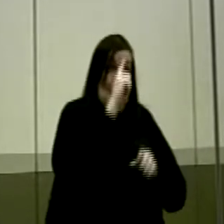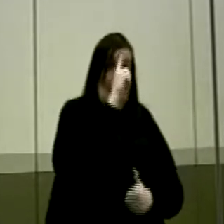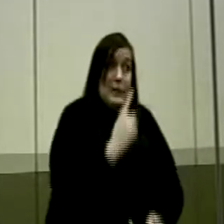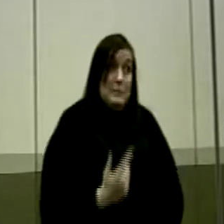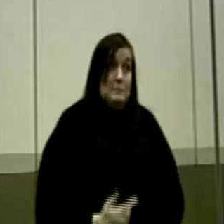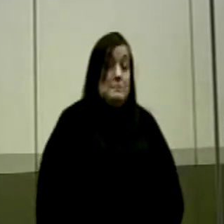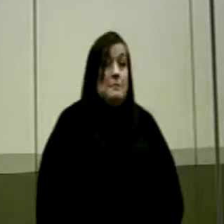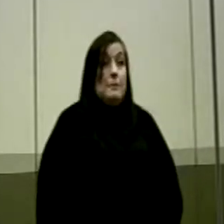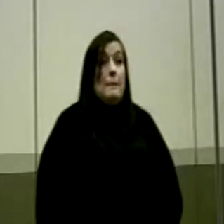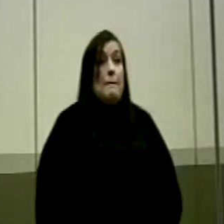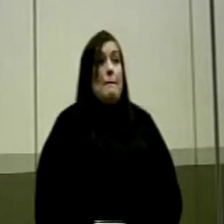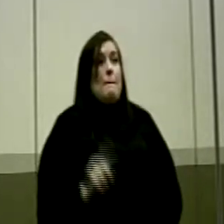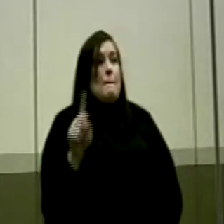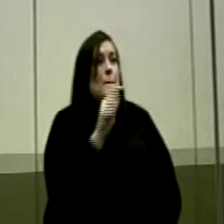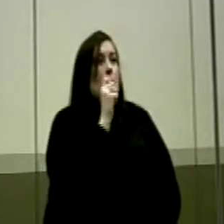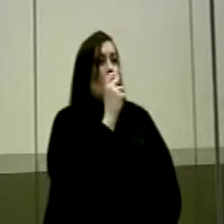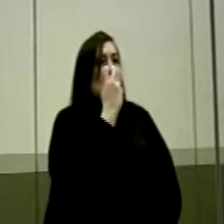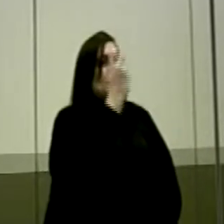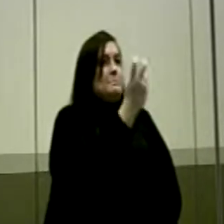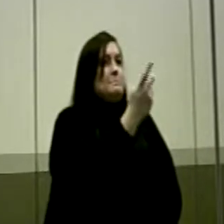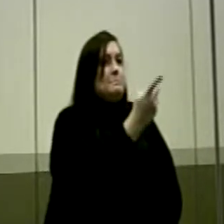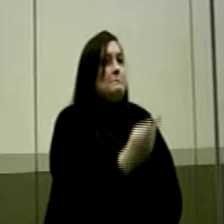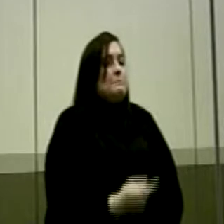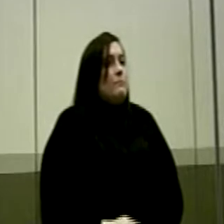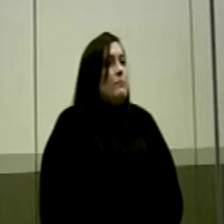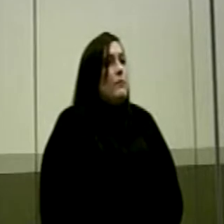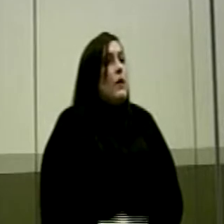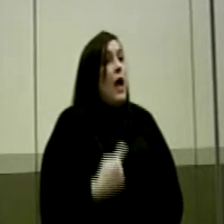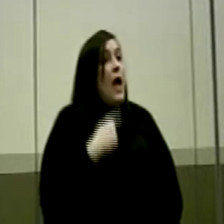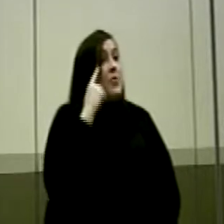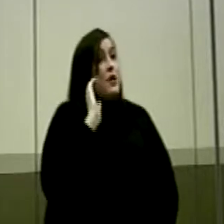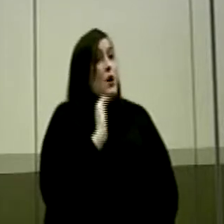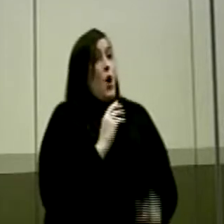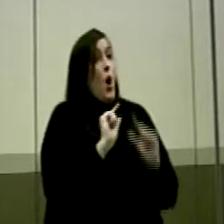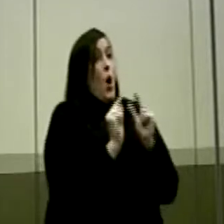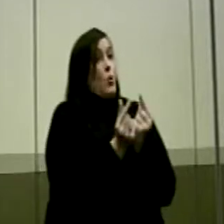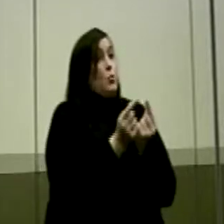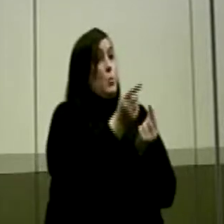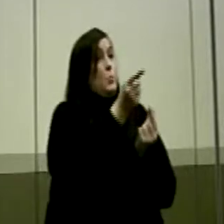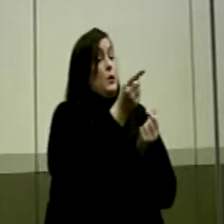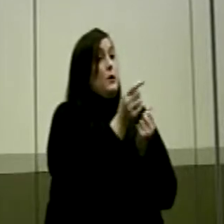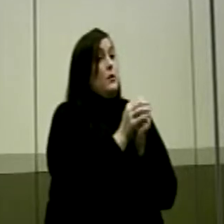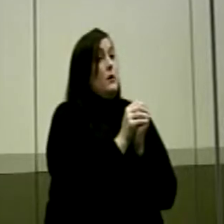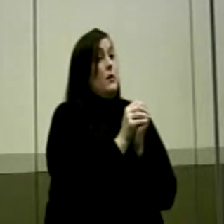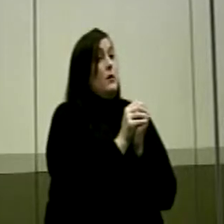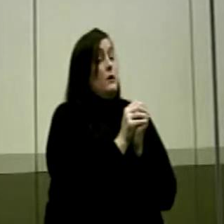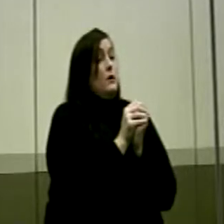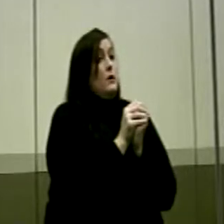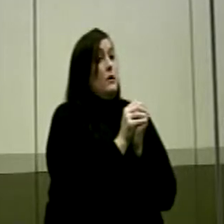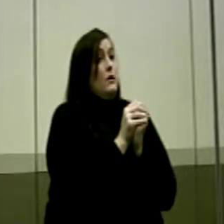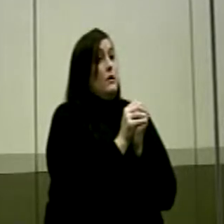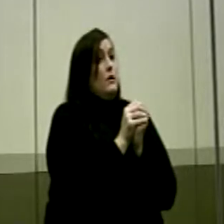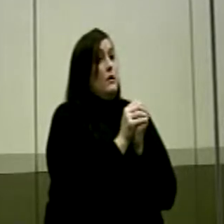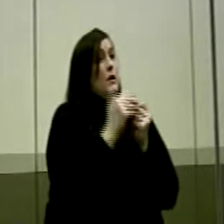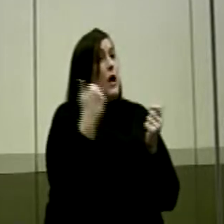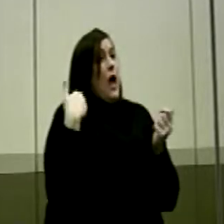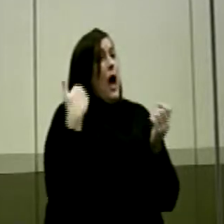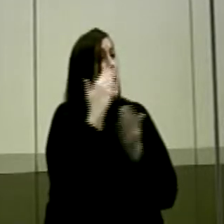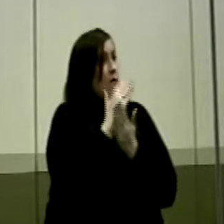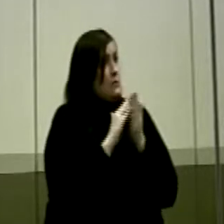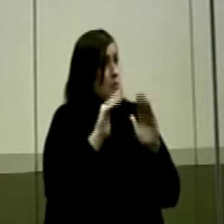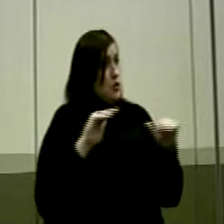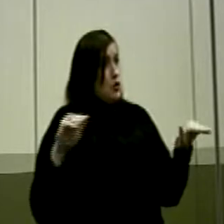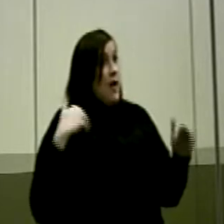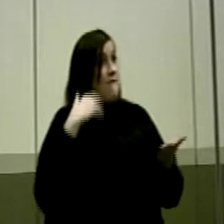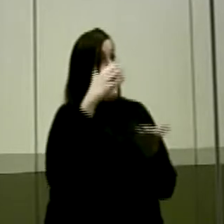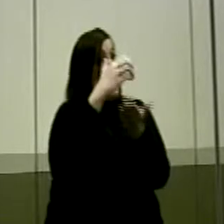Good. I think in our group what we need to do is, I have some children who, if I had a cup on their